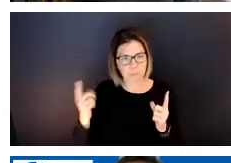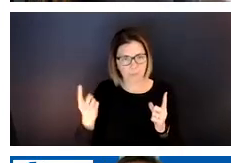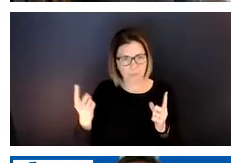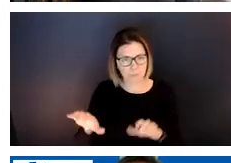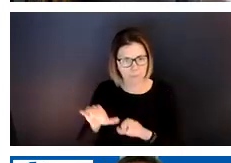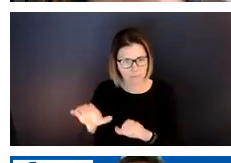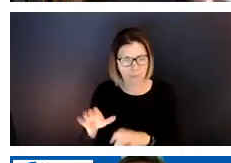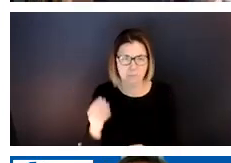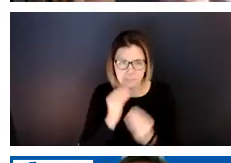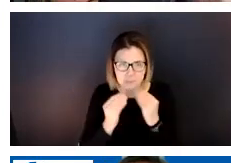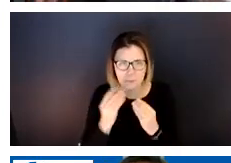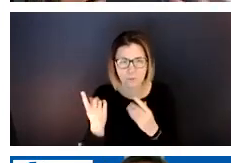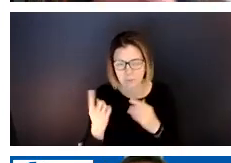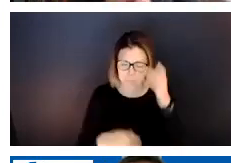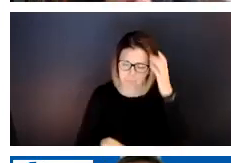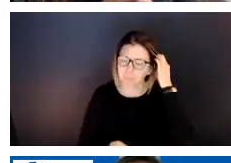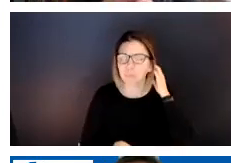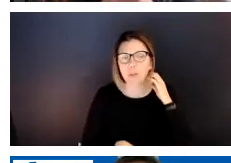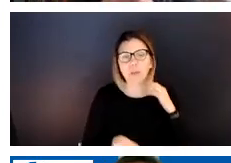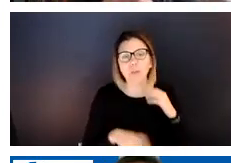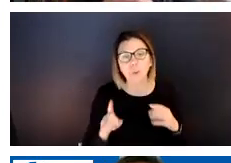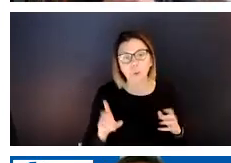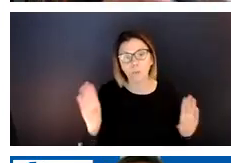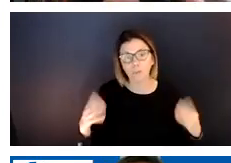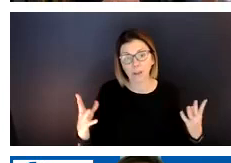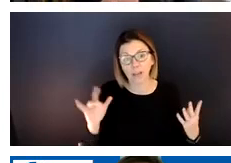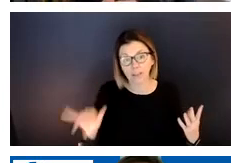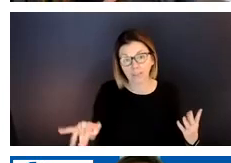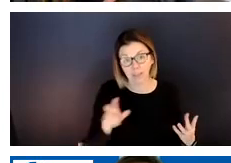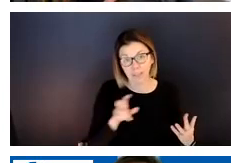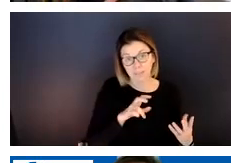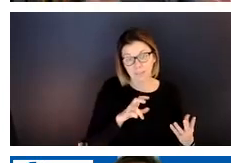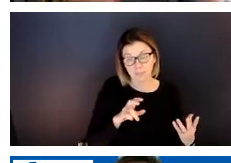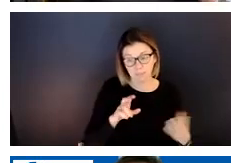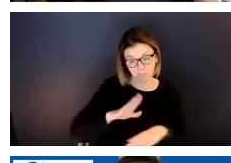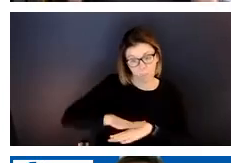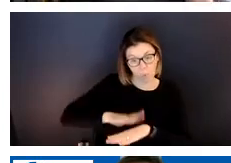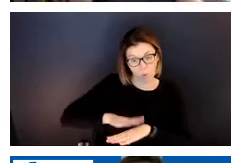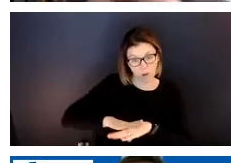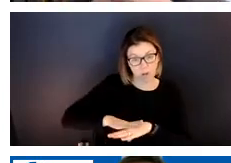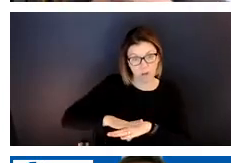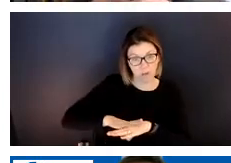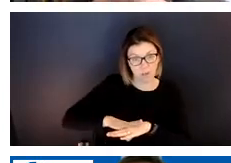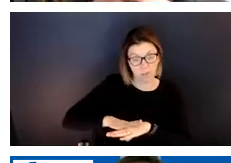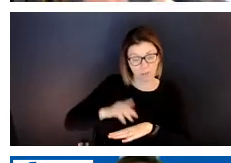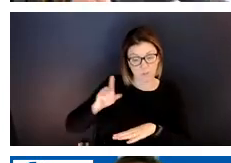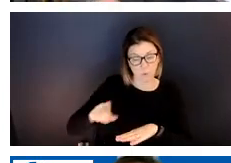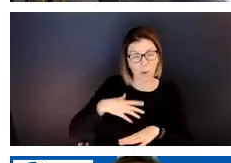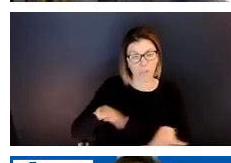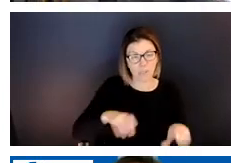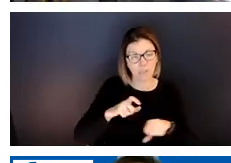to something else. Giving that transition advance notice gives that additional time for